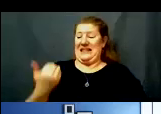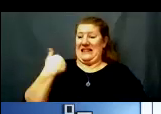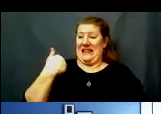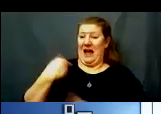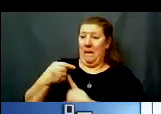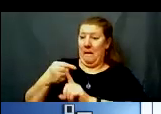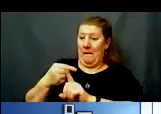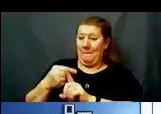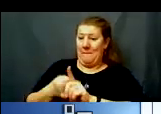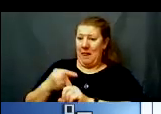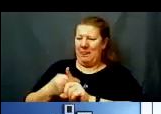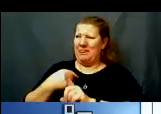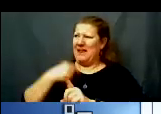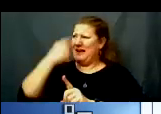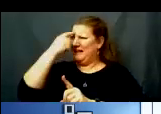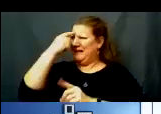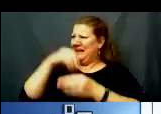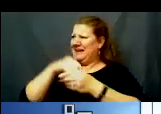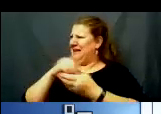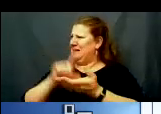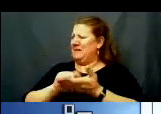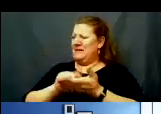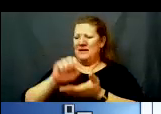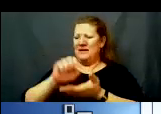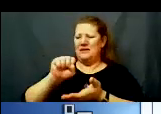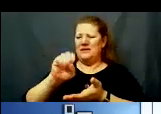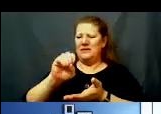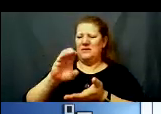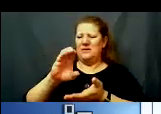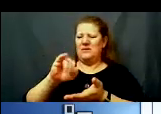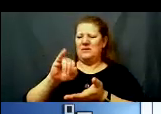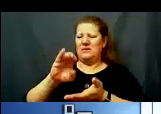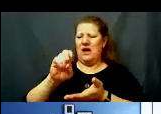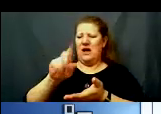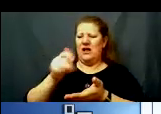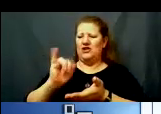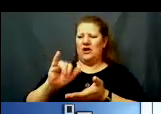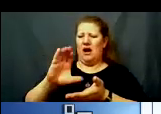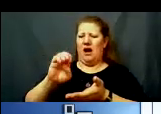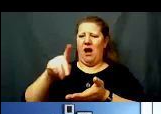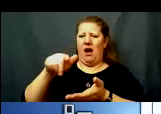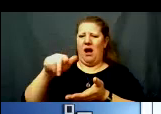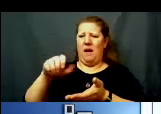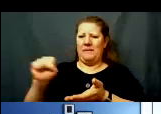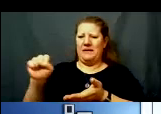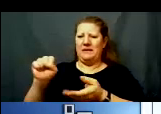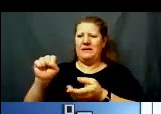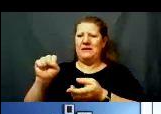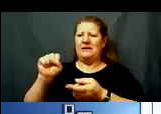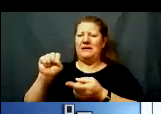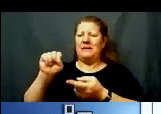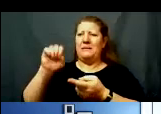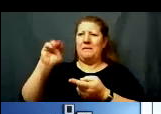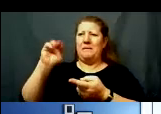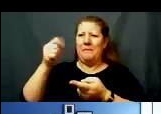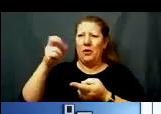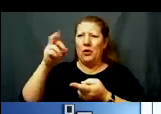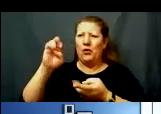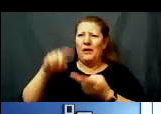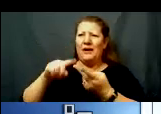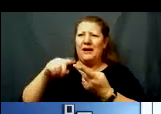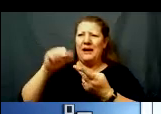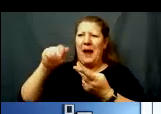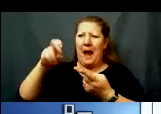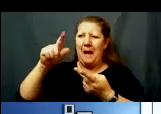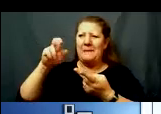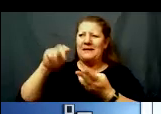believe it was in the Sociology Compass by, Julius McGee, Carl Appleton and Patrick Greiner, that's